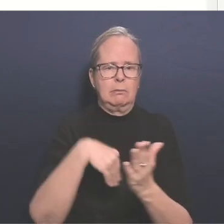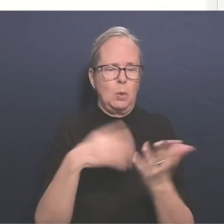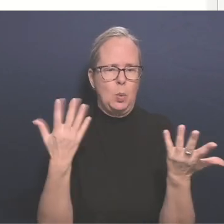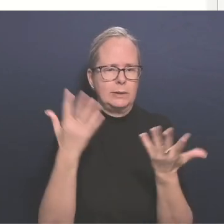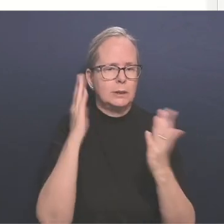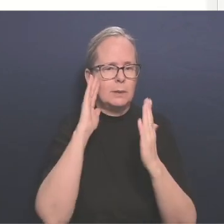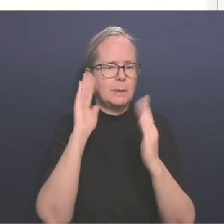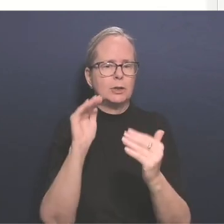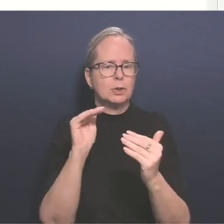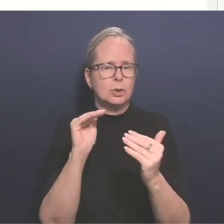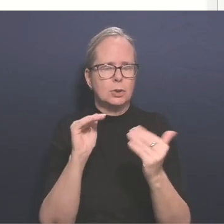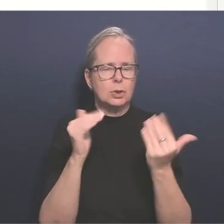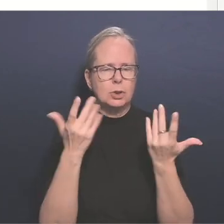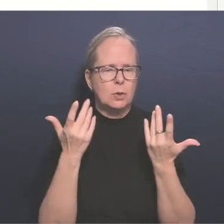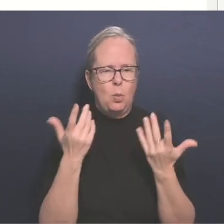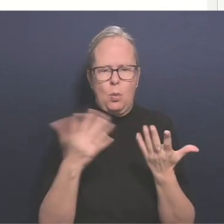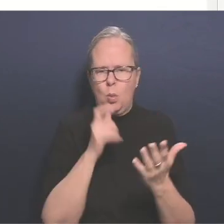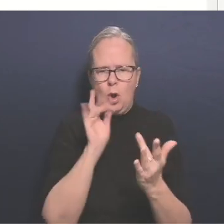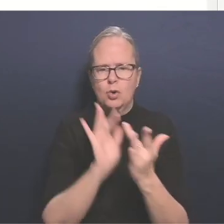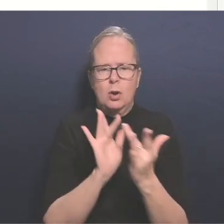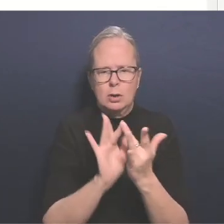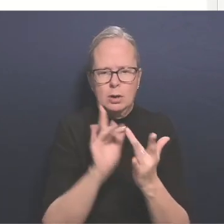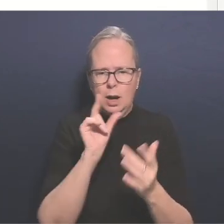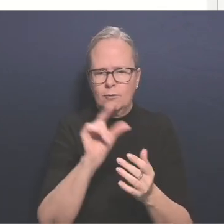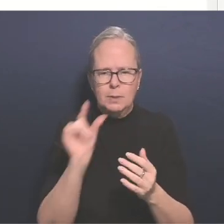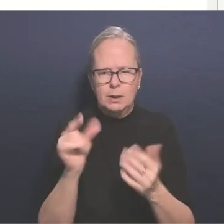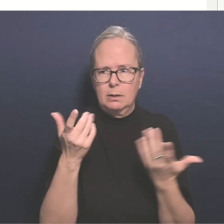particular benefit.